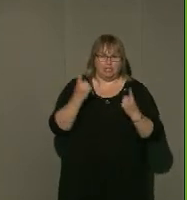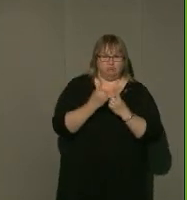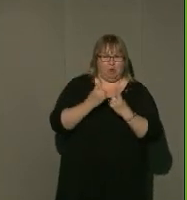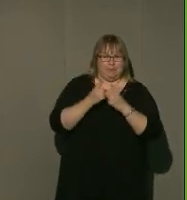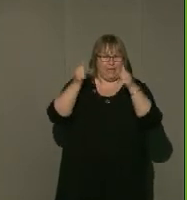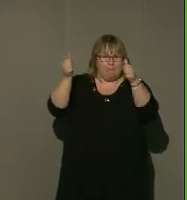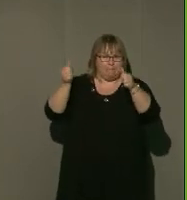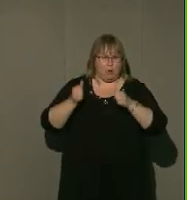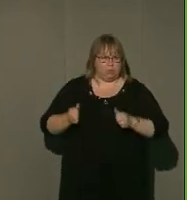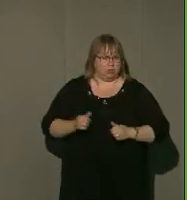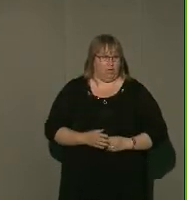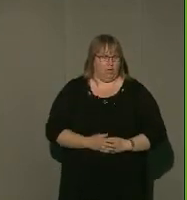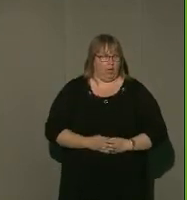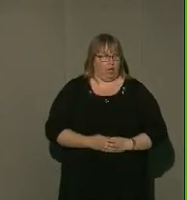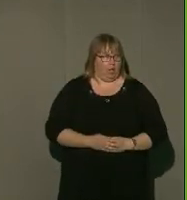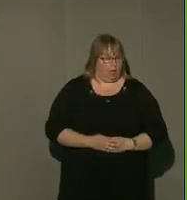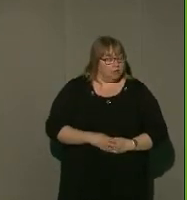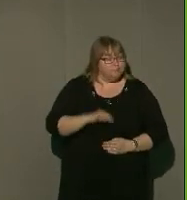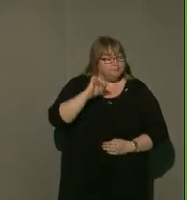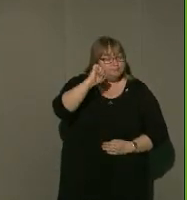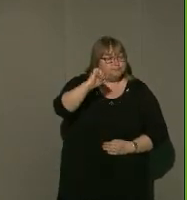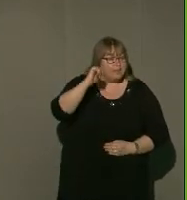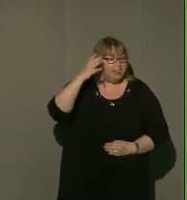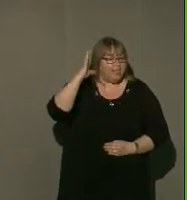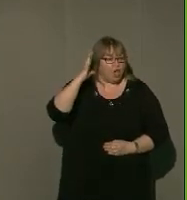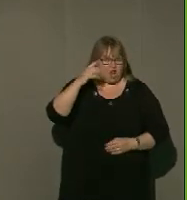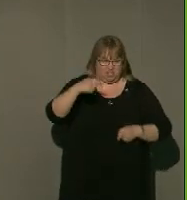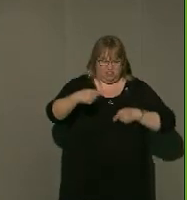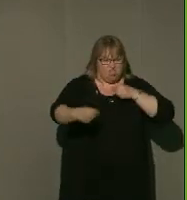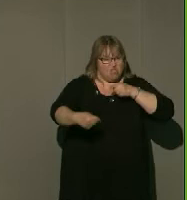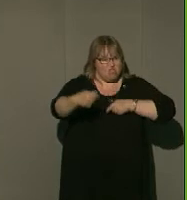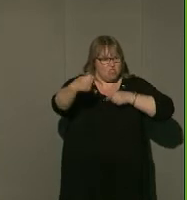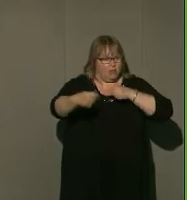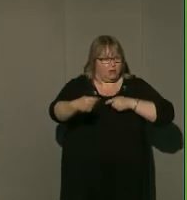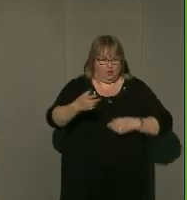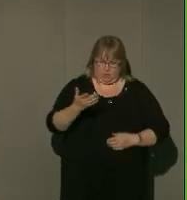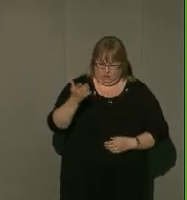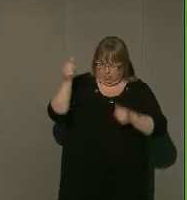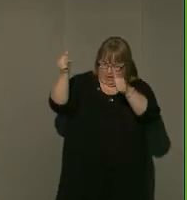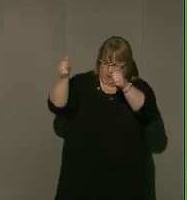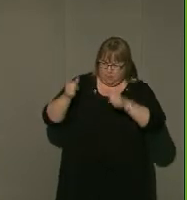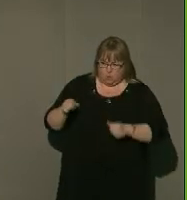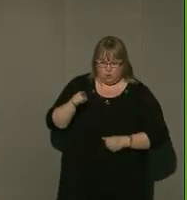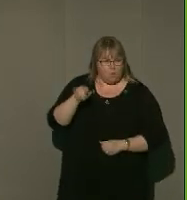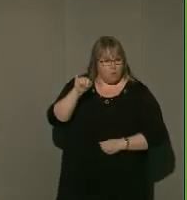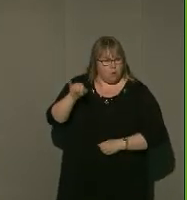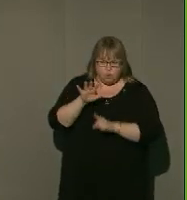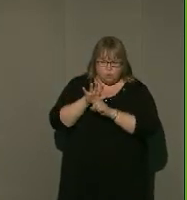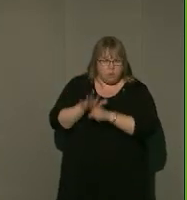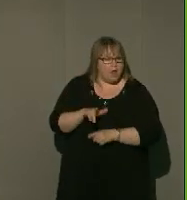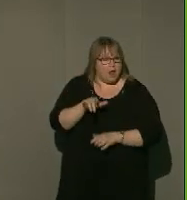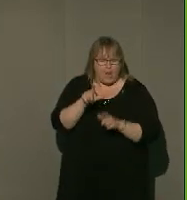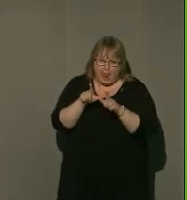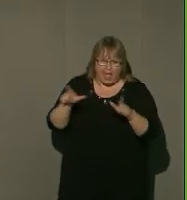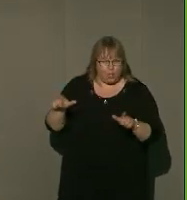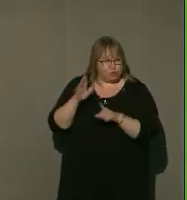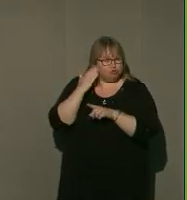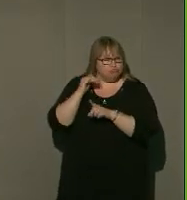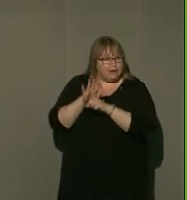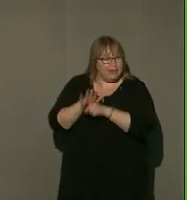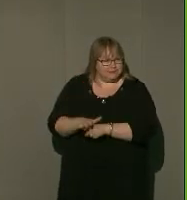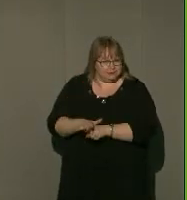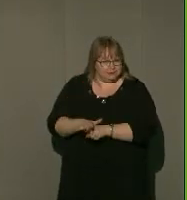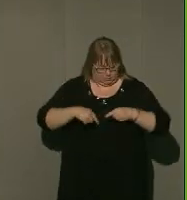Bringing the college into disrepute and use of inappropriate language with the consequence of summary